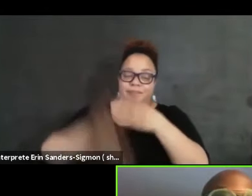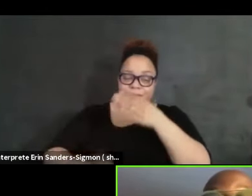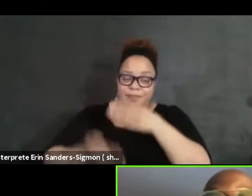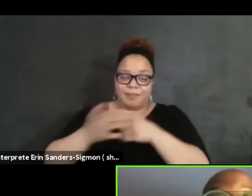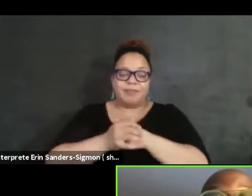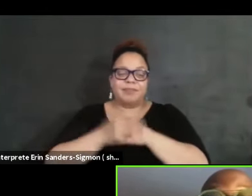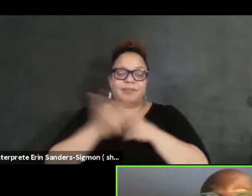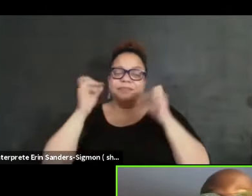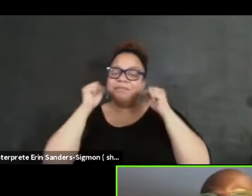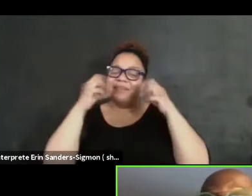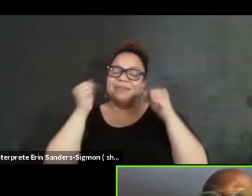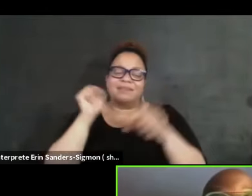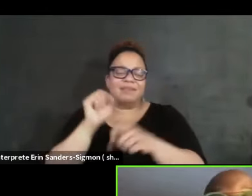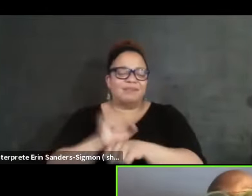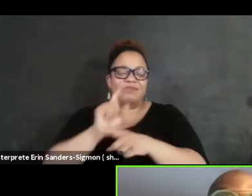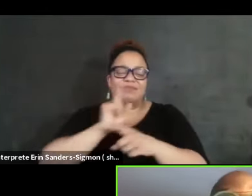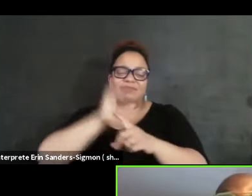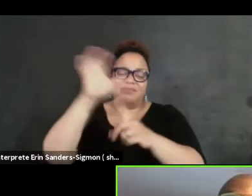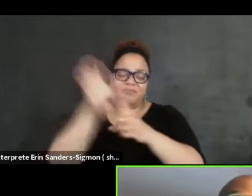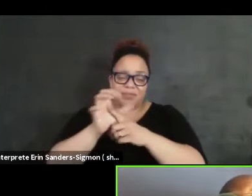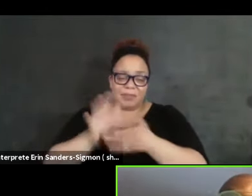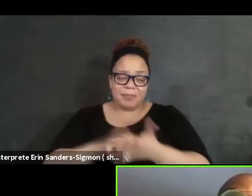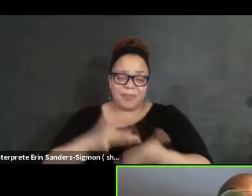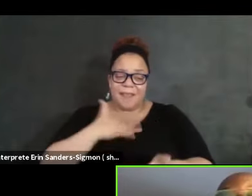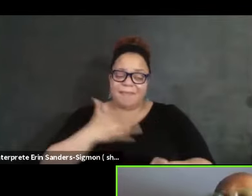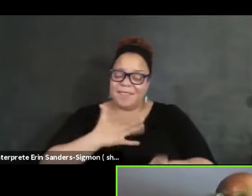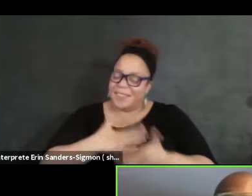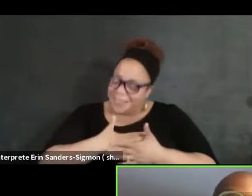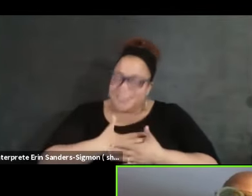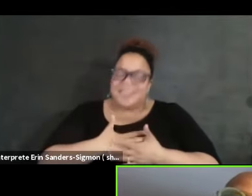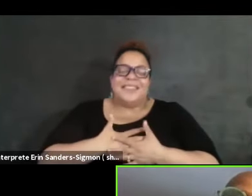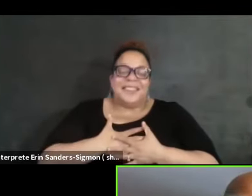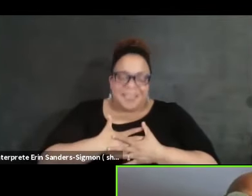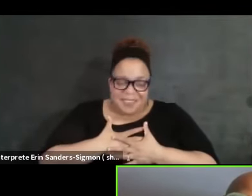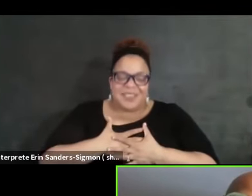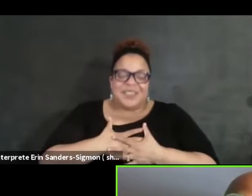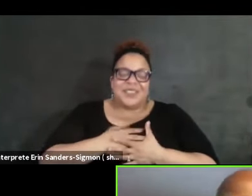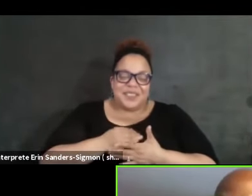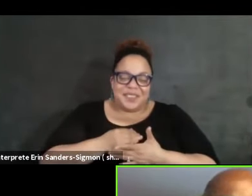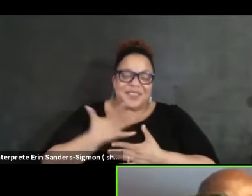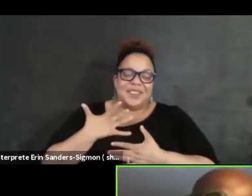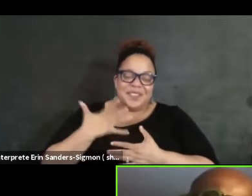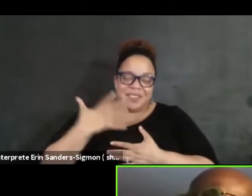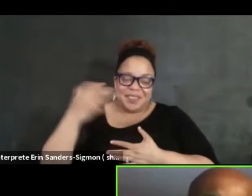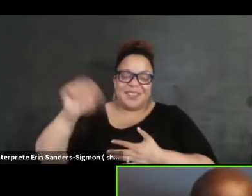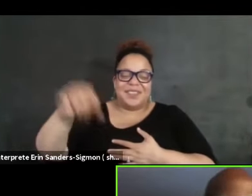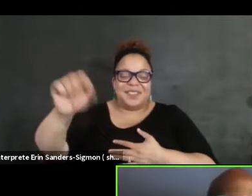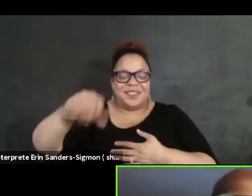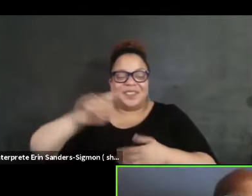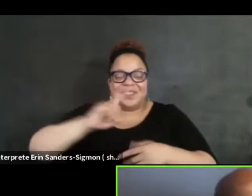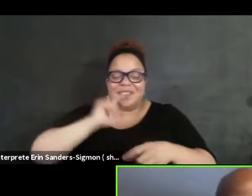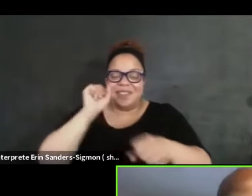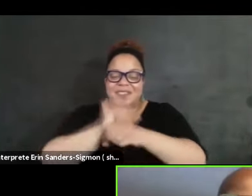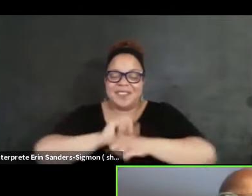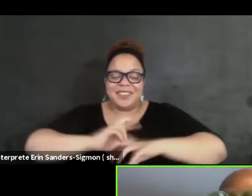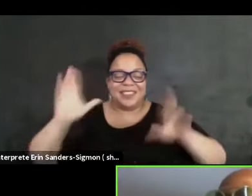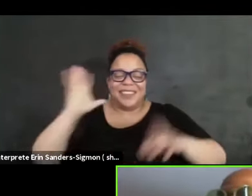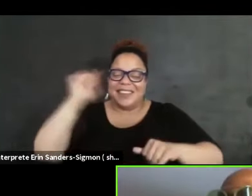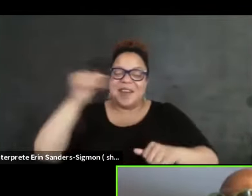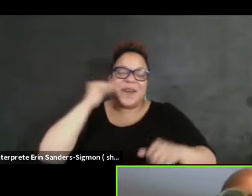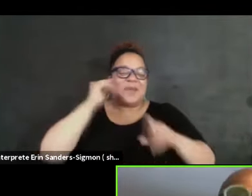I am uplifted. I would say I could go home now, but I'm home now. So there it